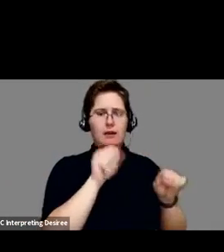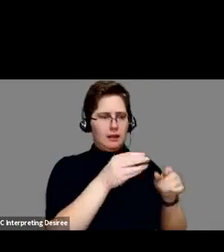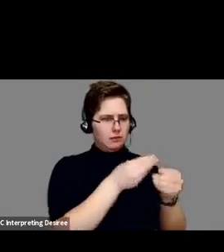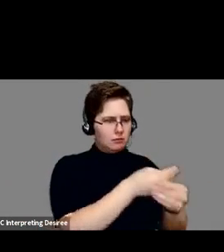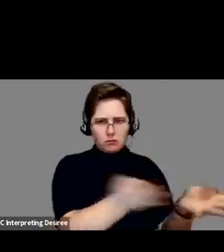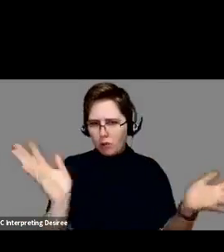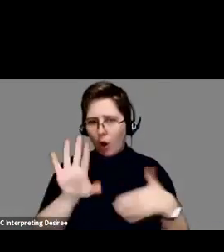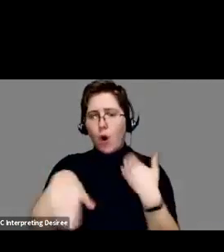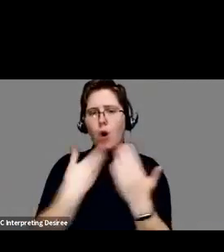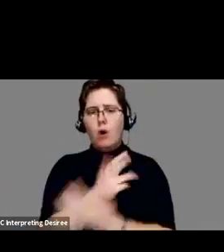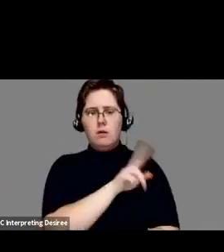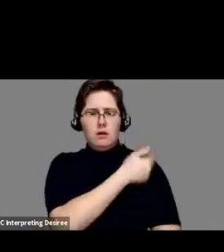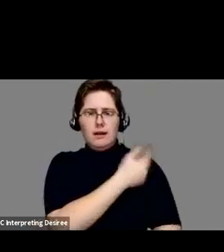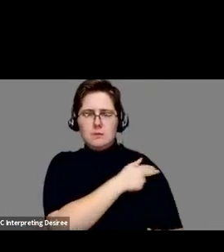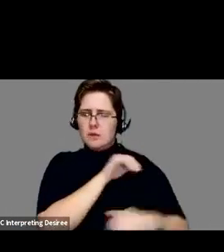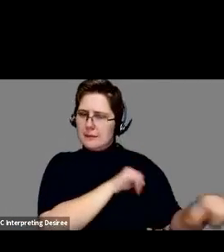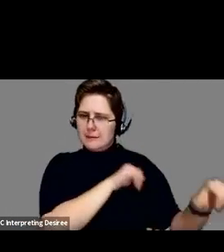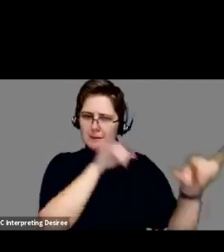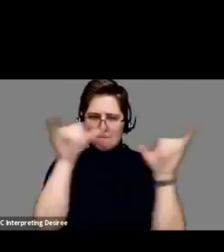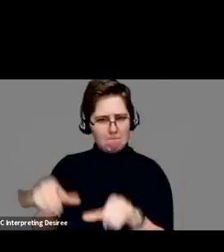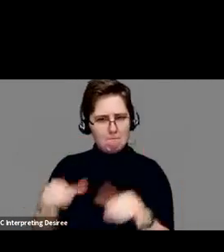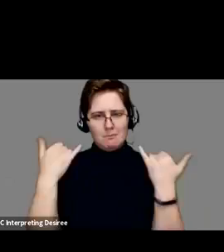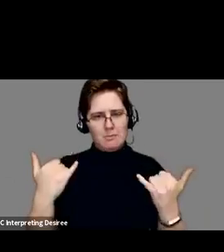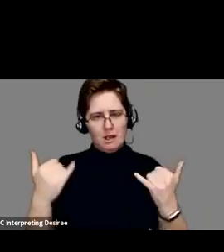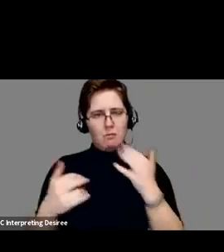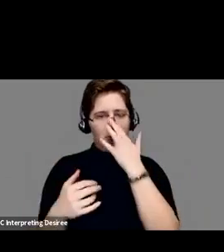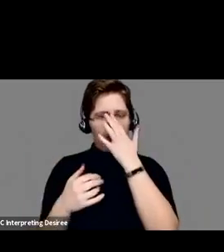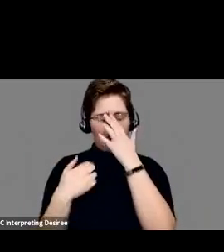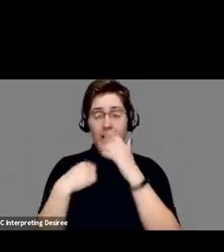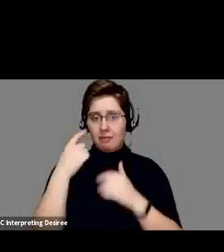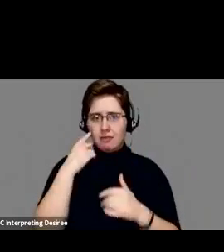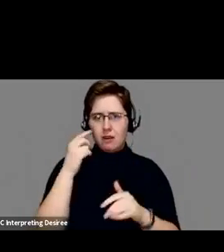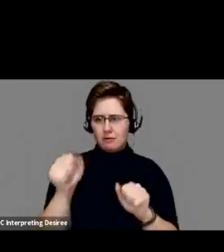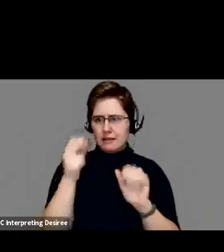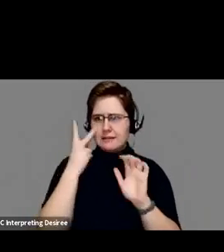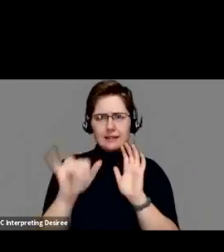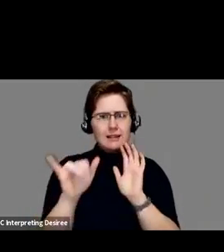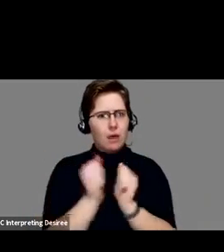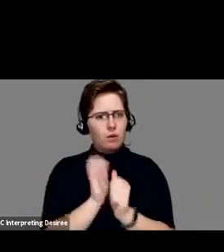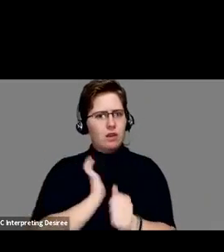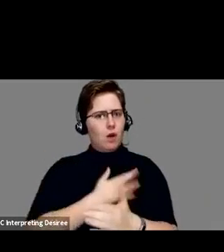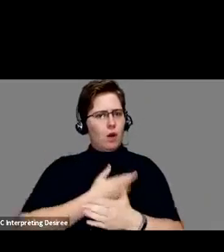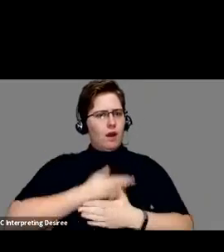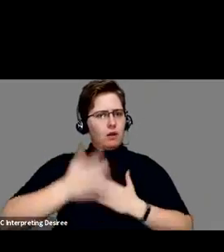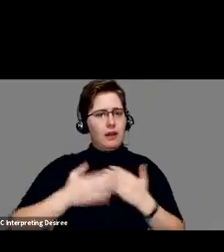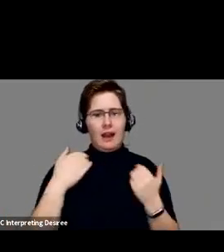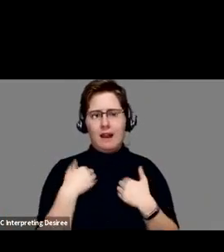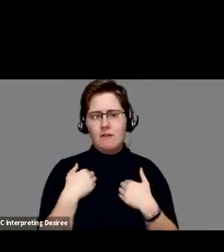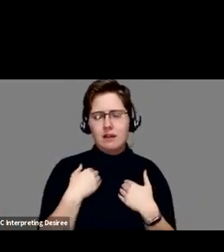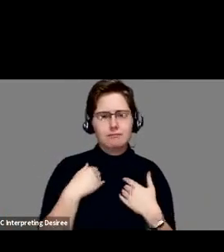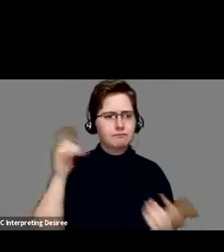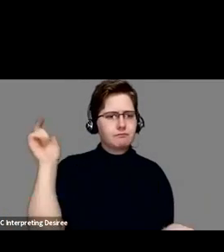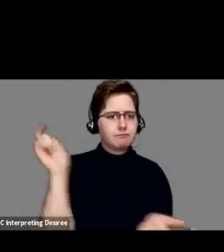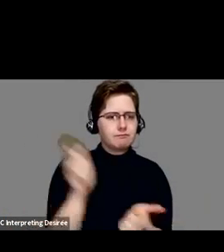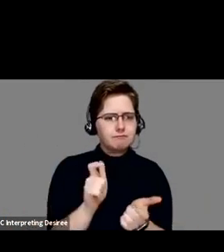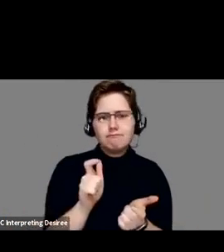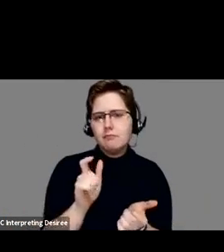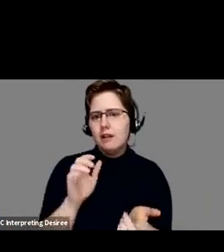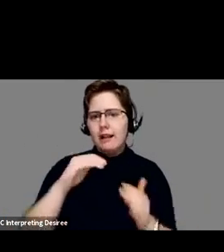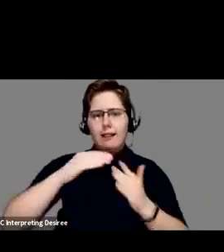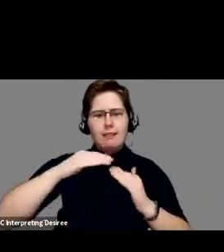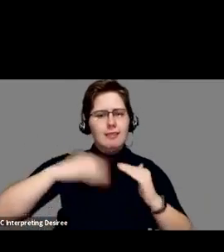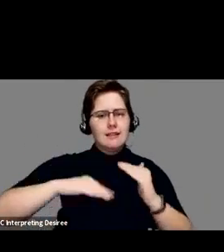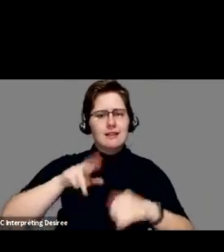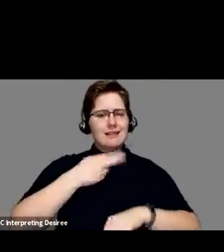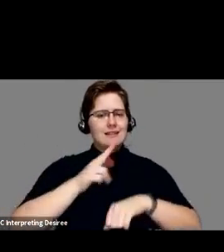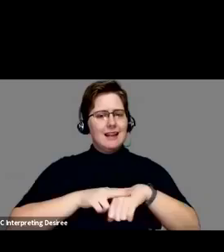hospitals in the same manner. And I think that that's been reflected in our outcomes by having lower than national and local